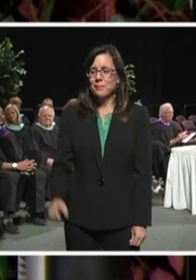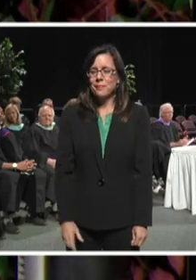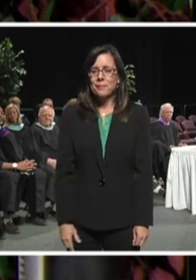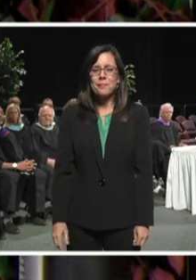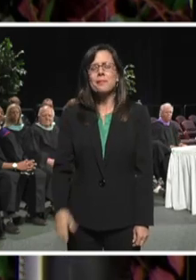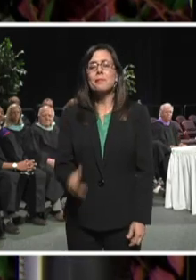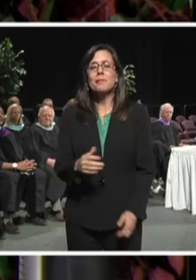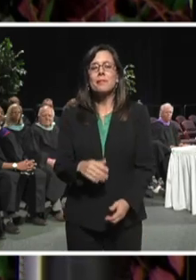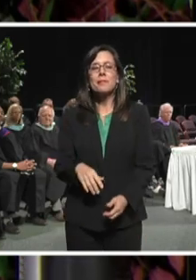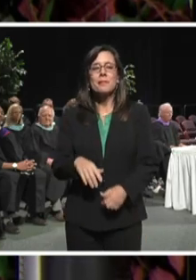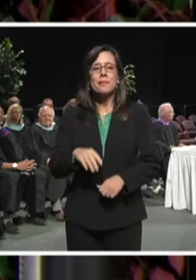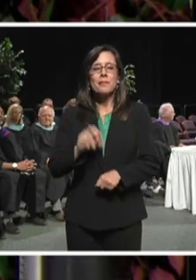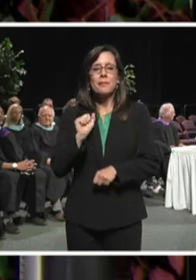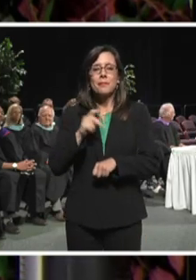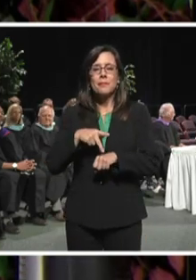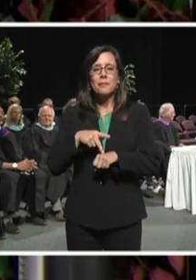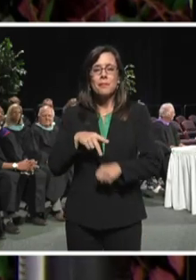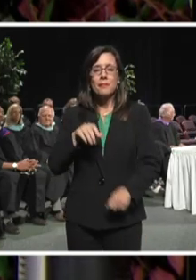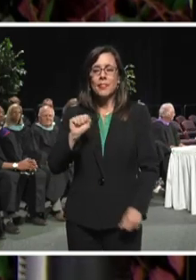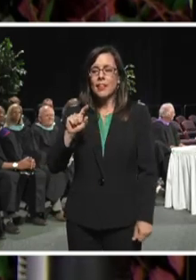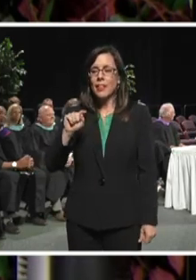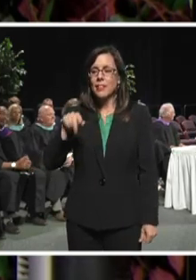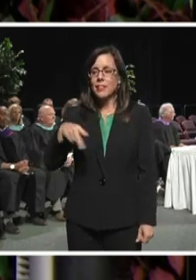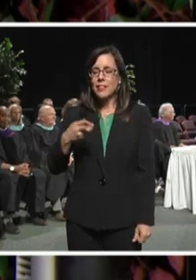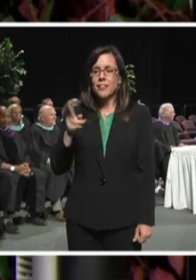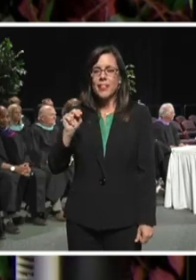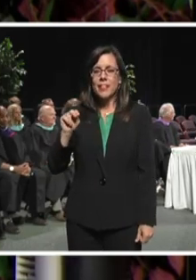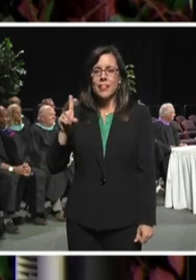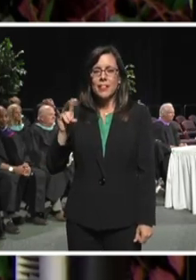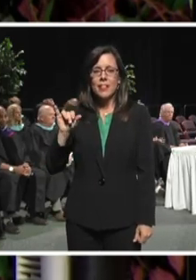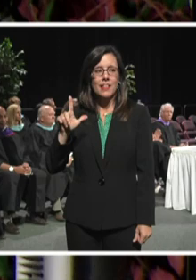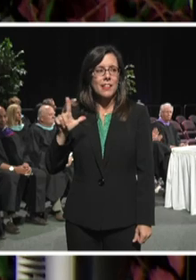Our assistant principals, Mr. Stephen Dibble,